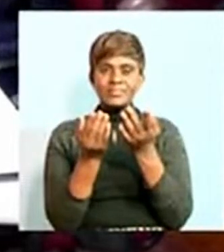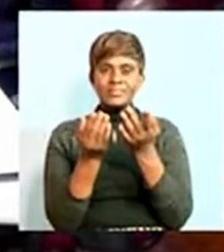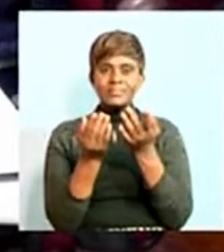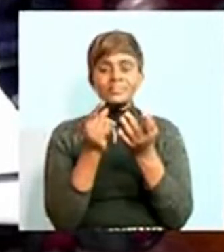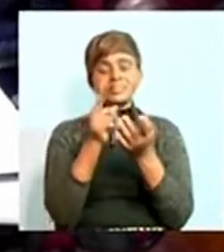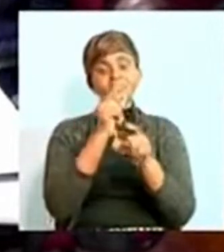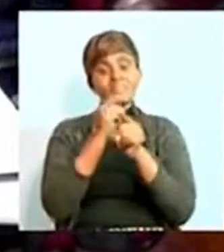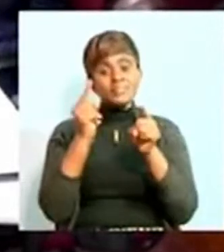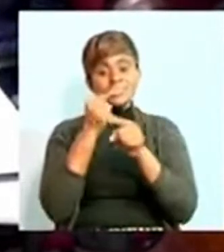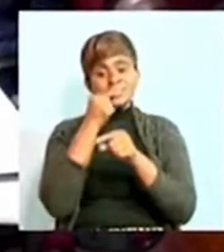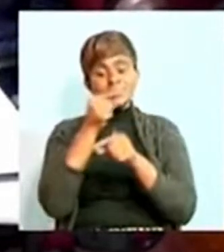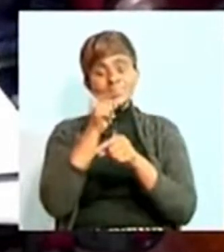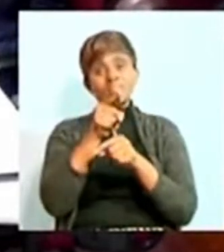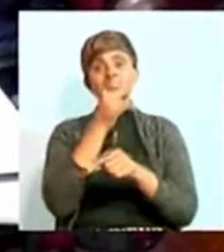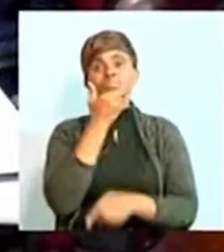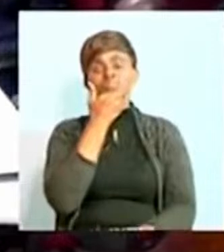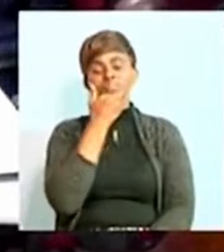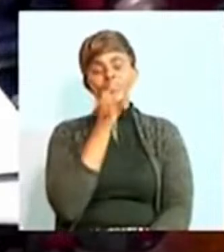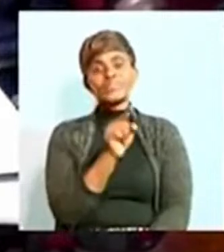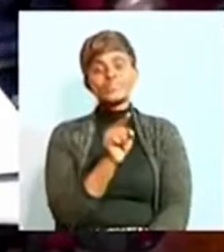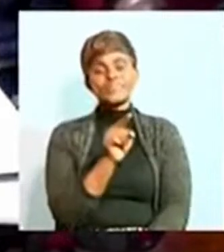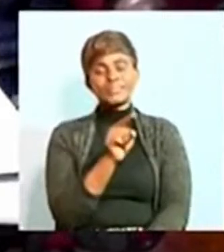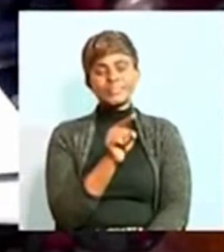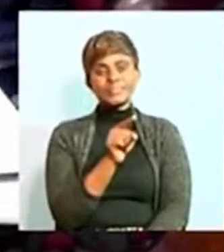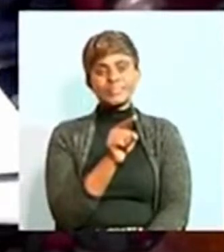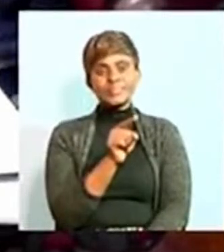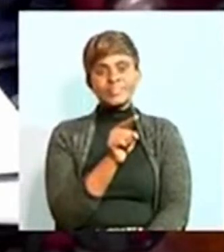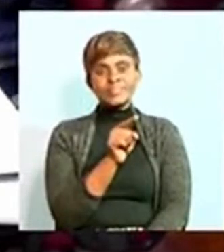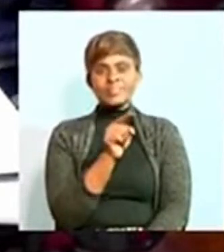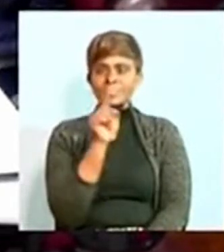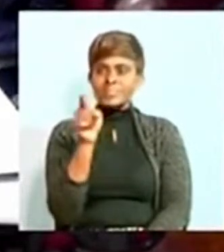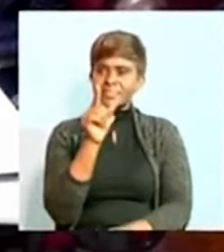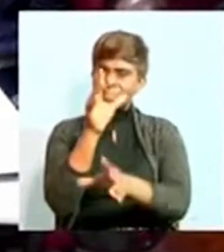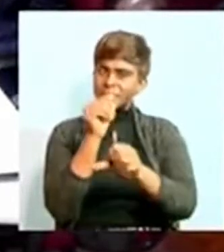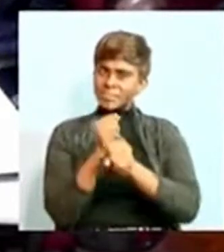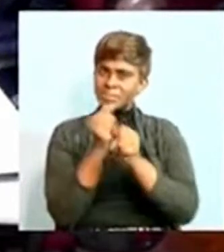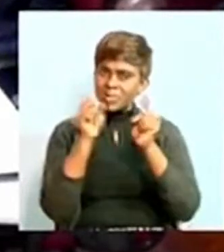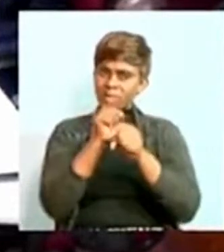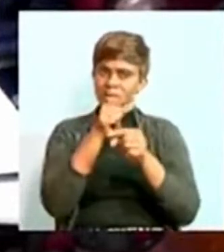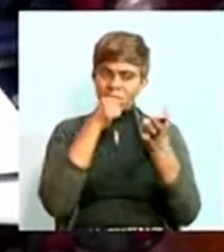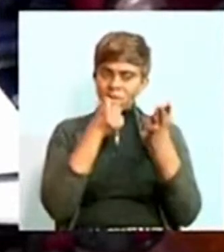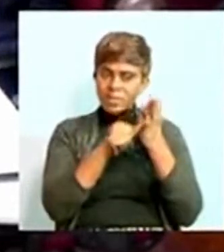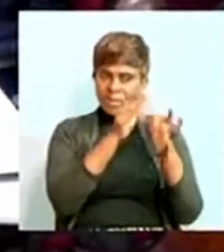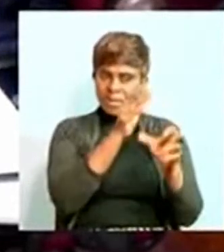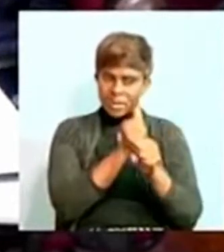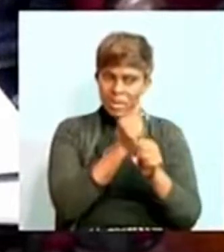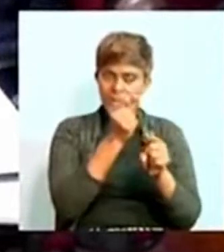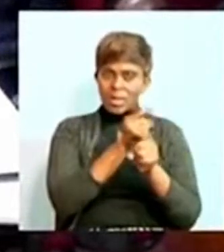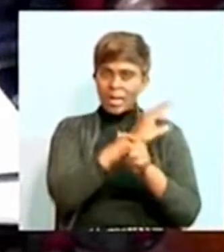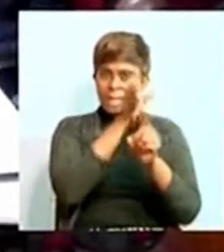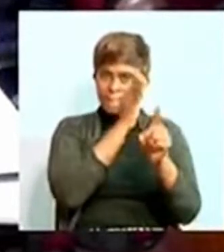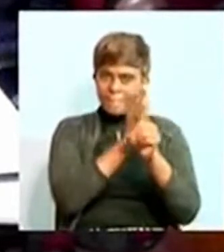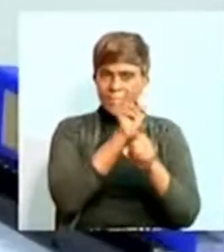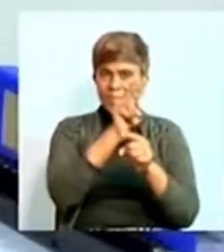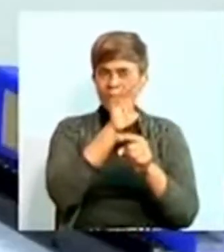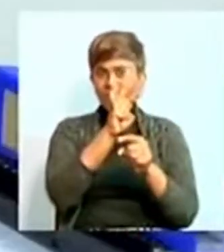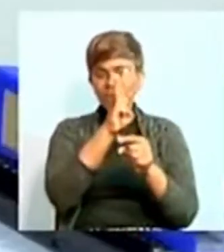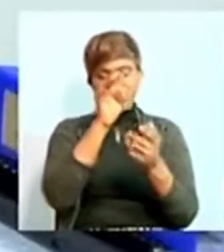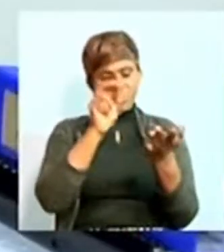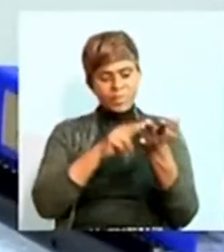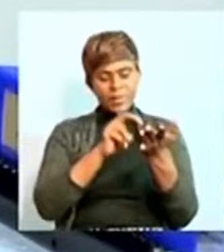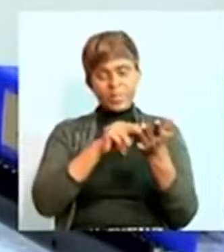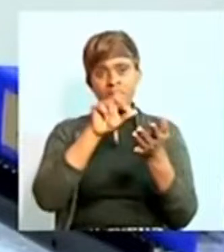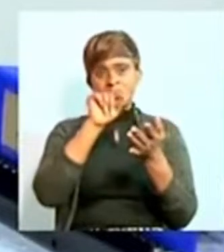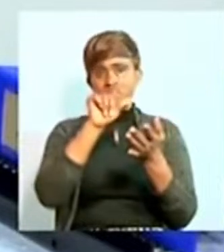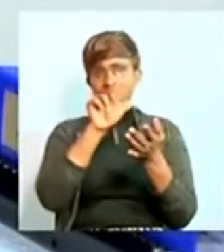You've just said it's an omission. When did you receive this letter dated 24th November 2023?